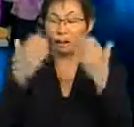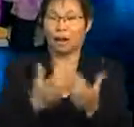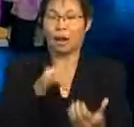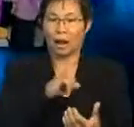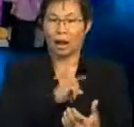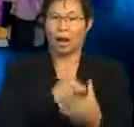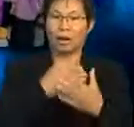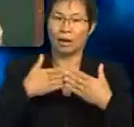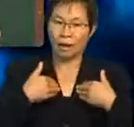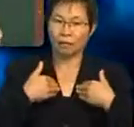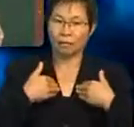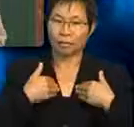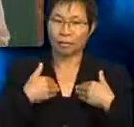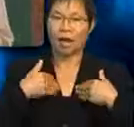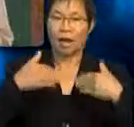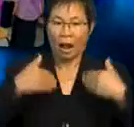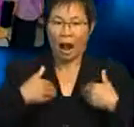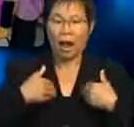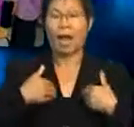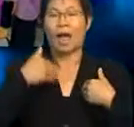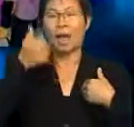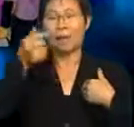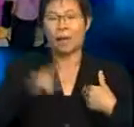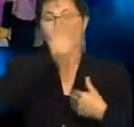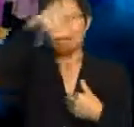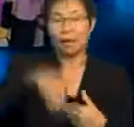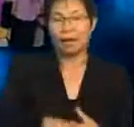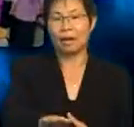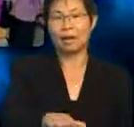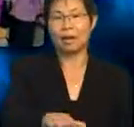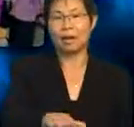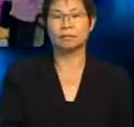class. I am an elephant.